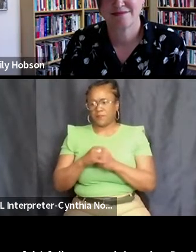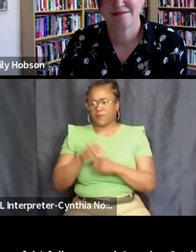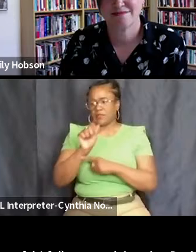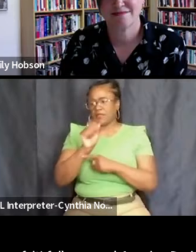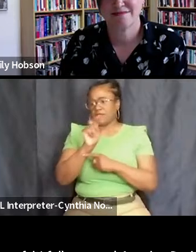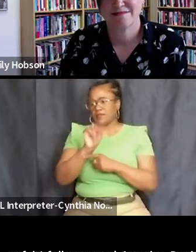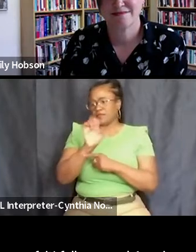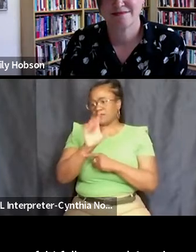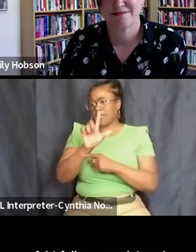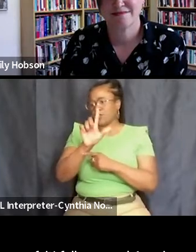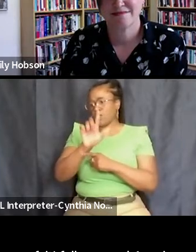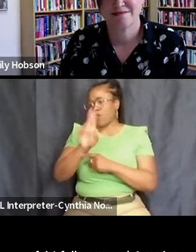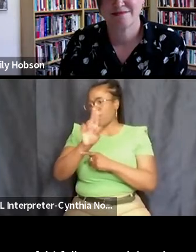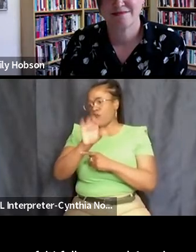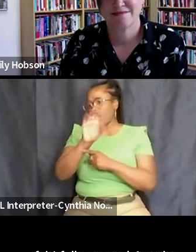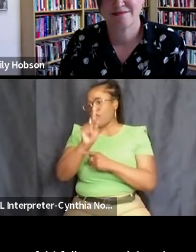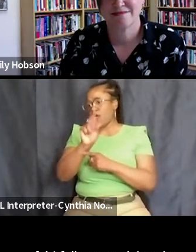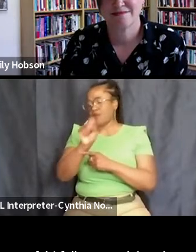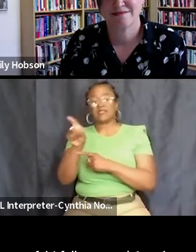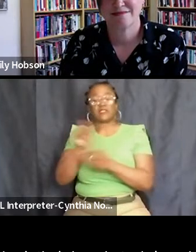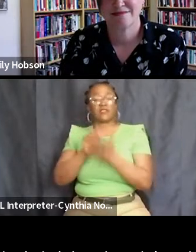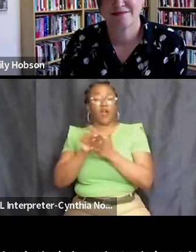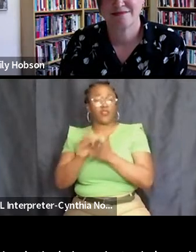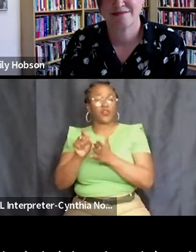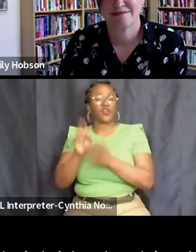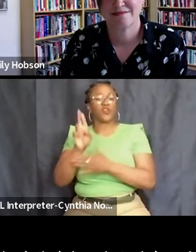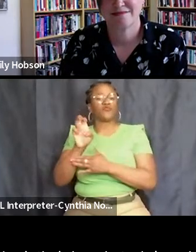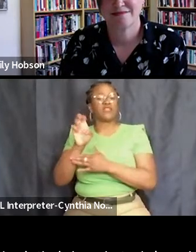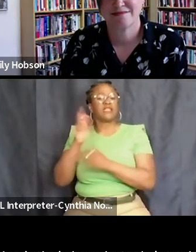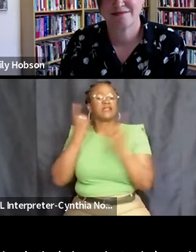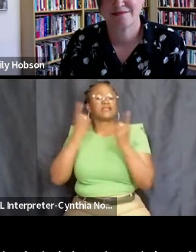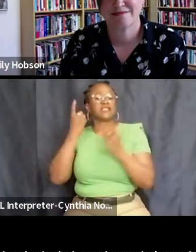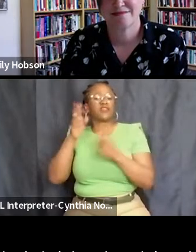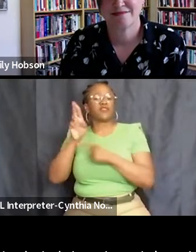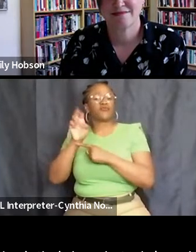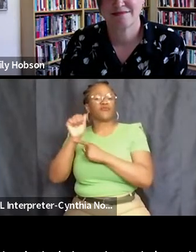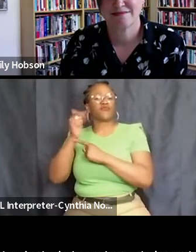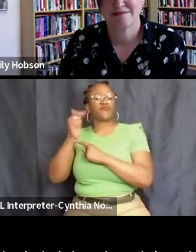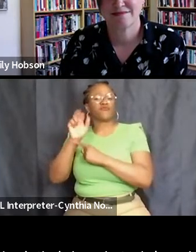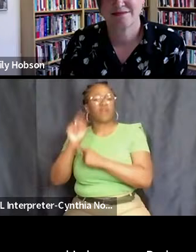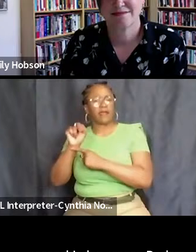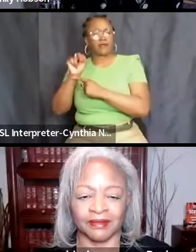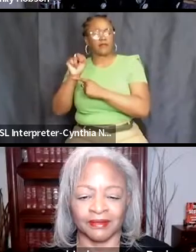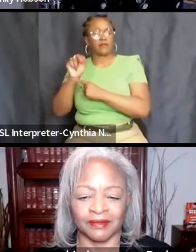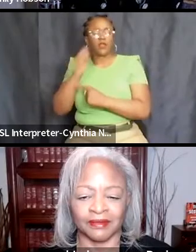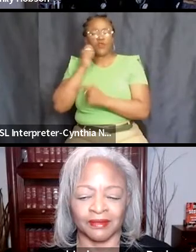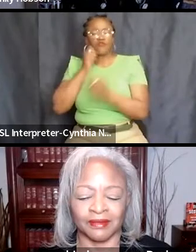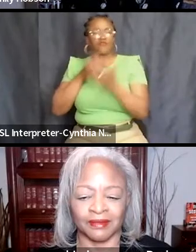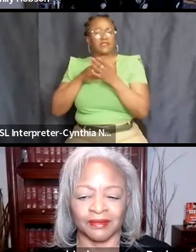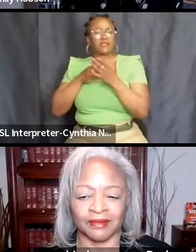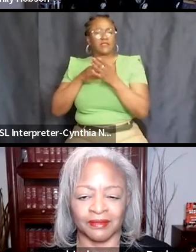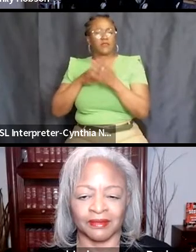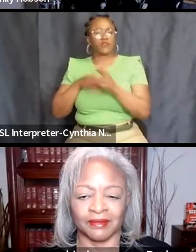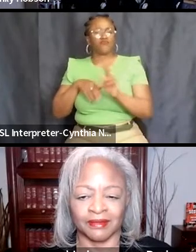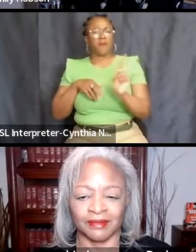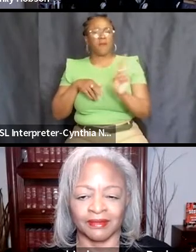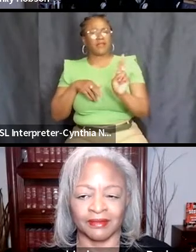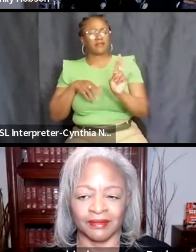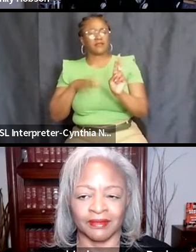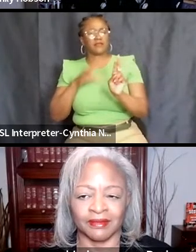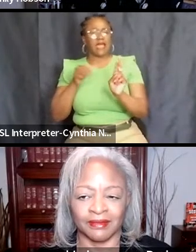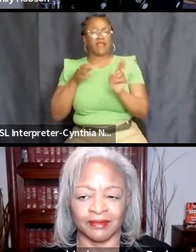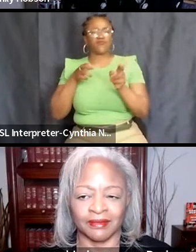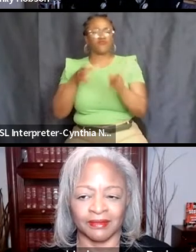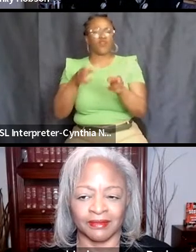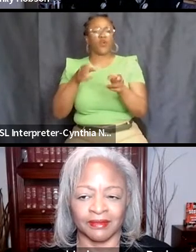scholar and author of Reconsidering Reagan, Racism, Republicans, and the